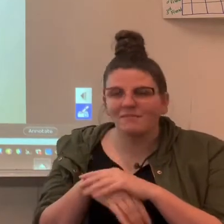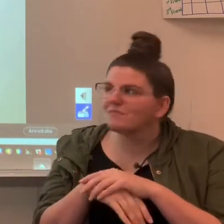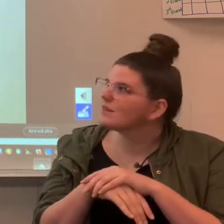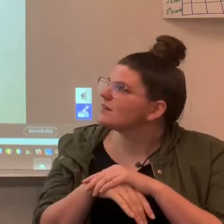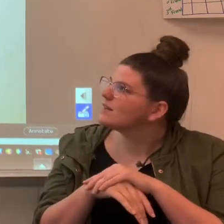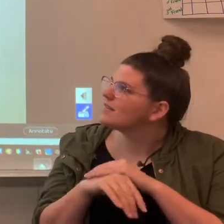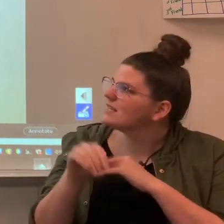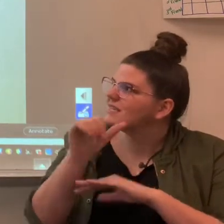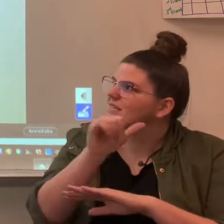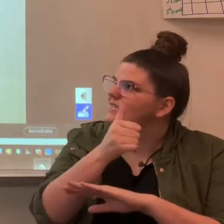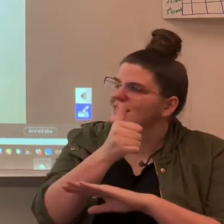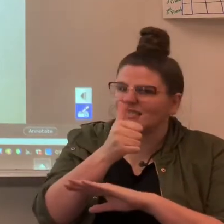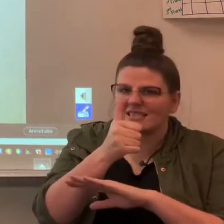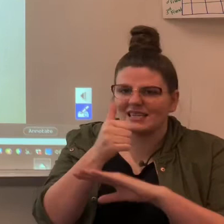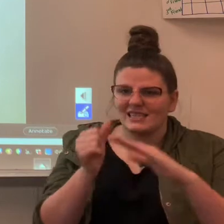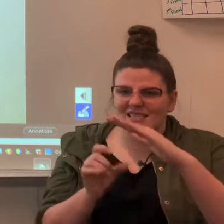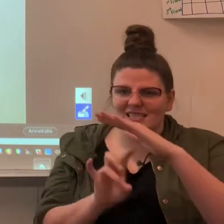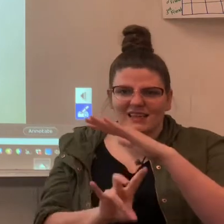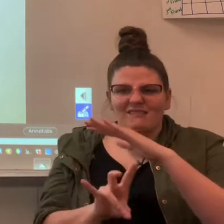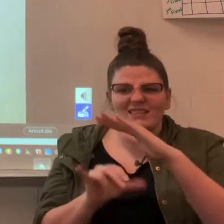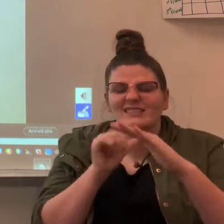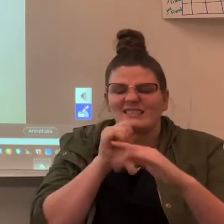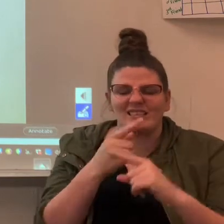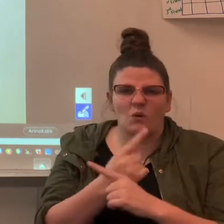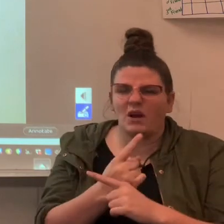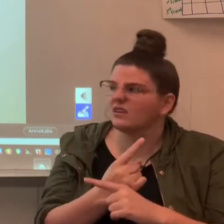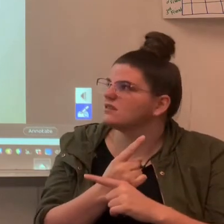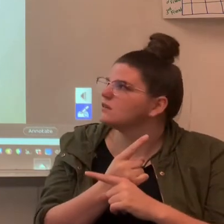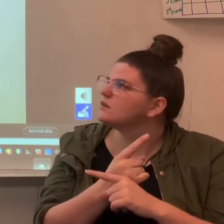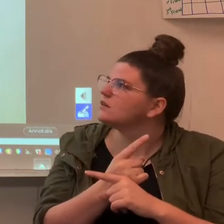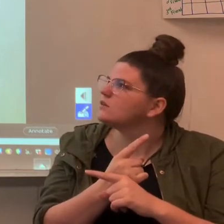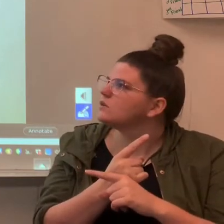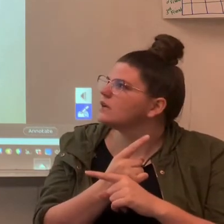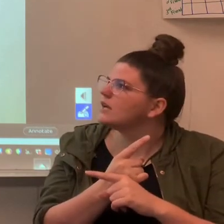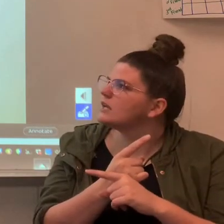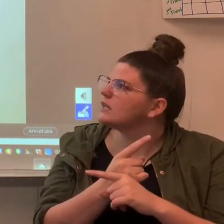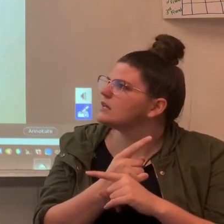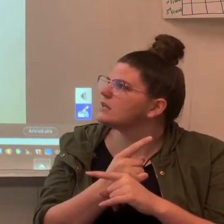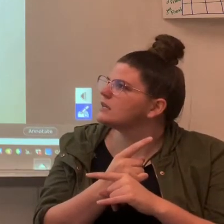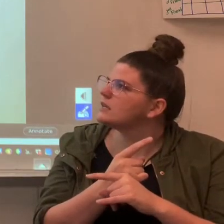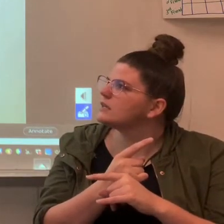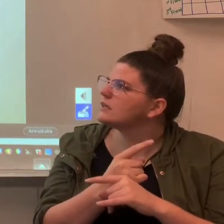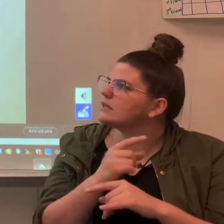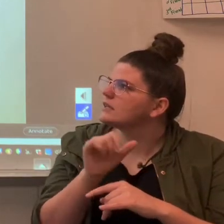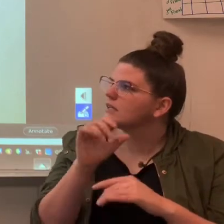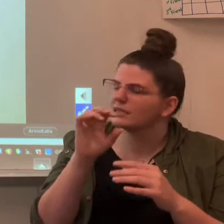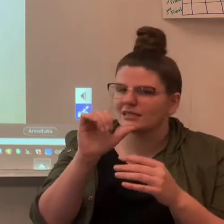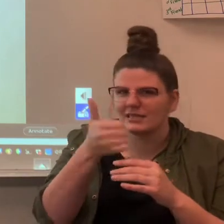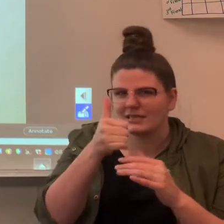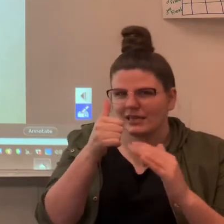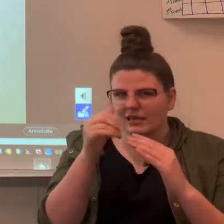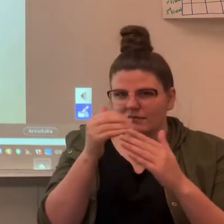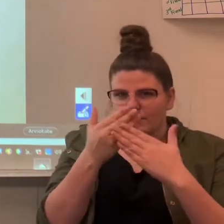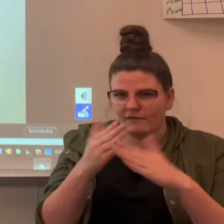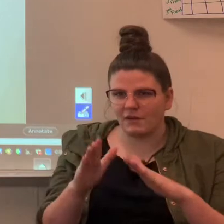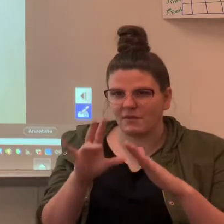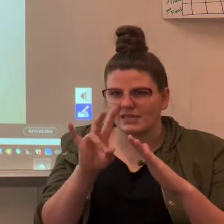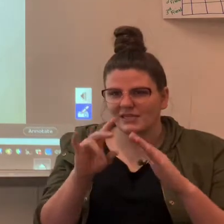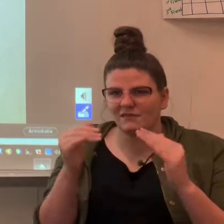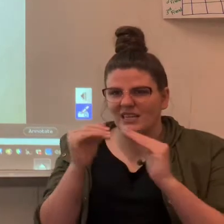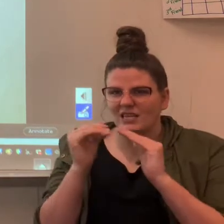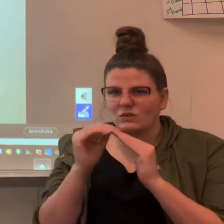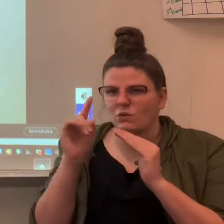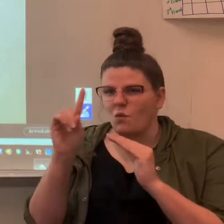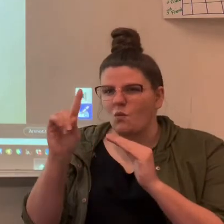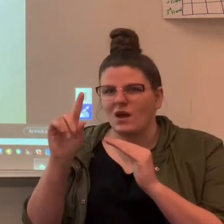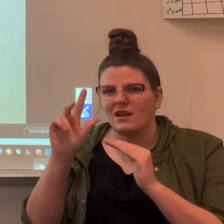not be okay. This one would be 10 divided by 7, which 10 divided by 7 gives you 1 3/7. So all